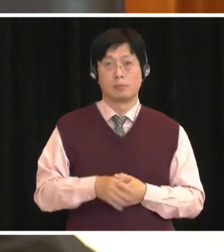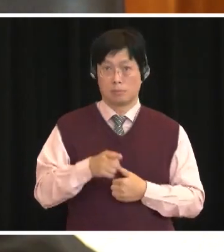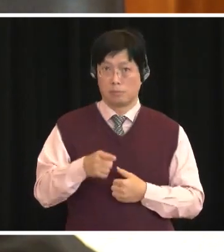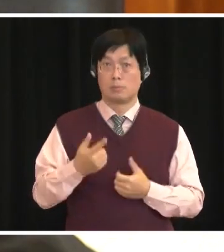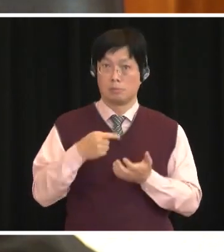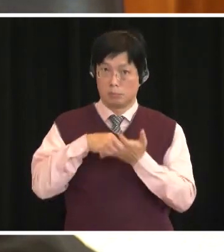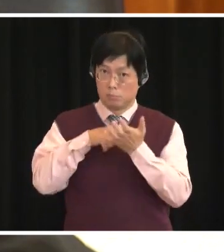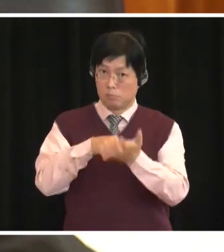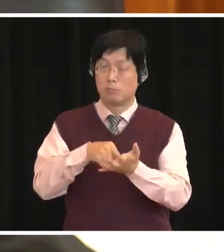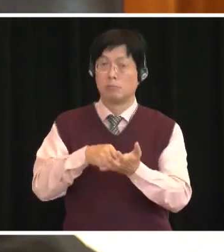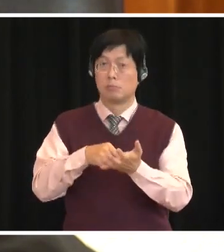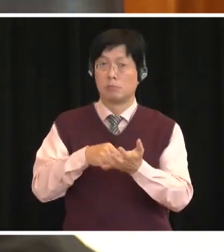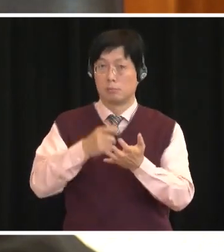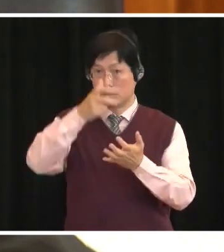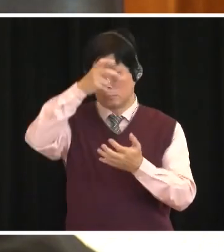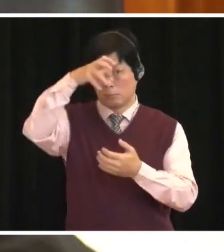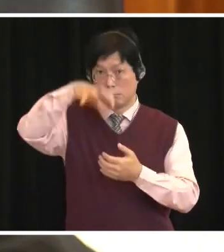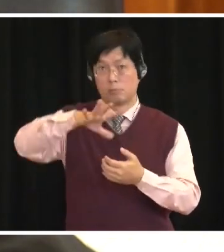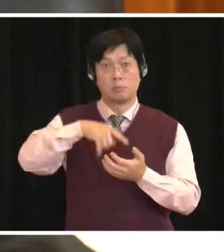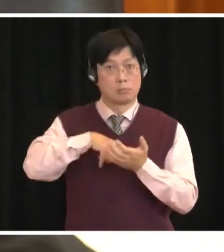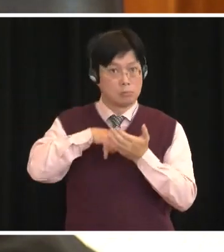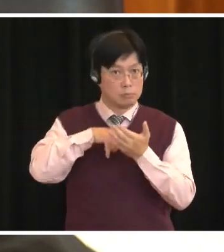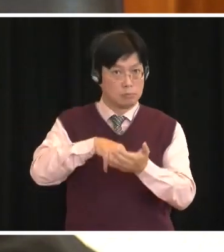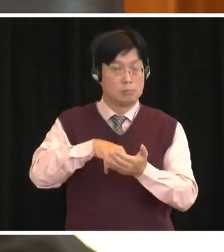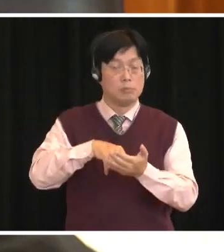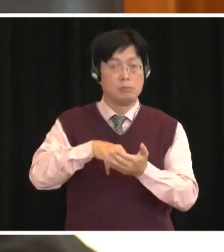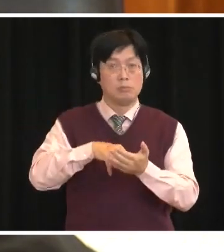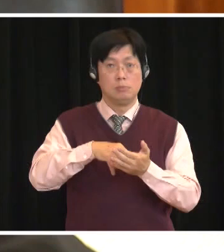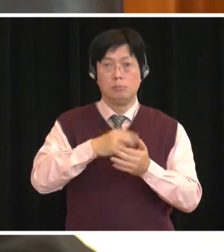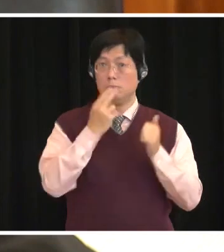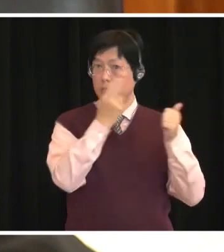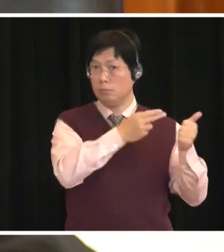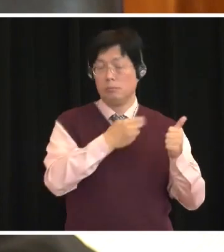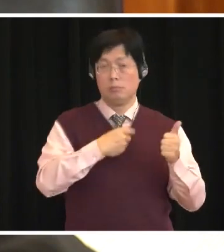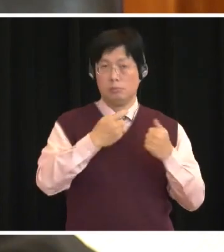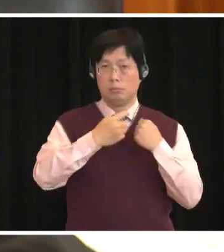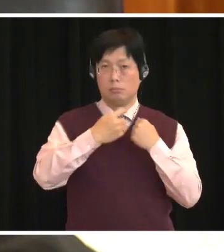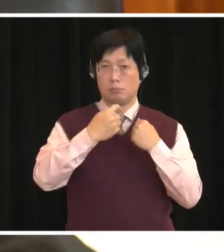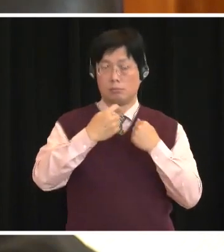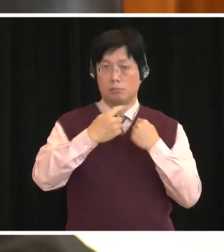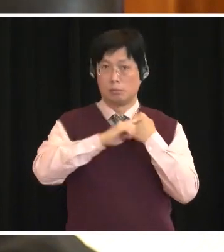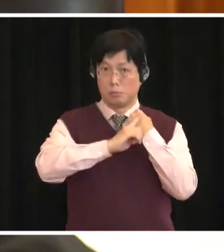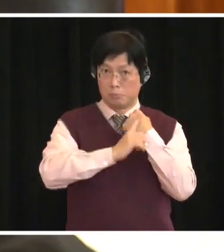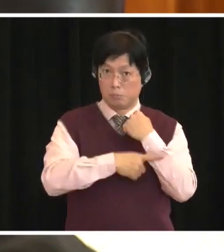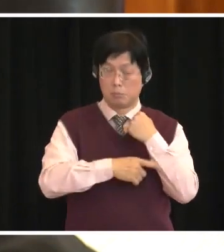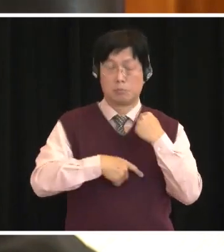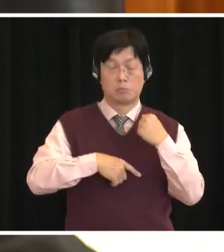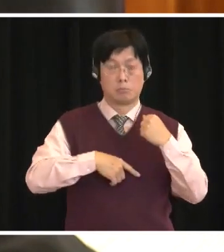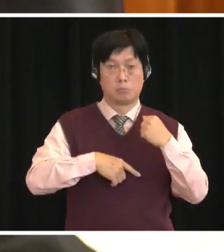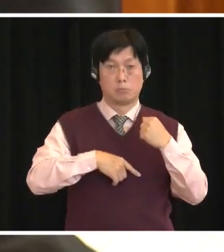like robbery or forced sexual abuse,